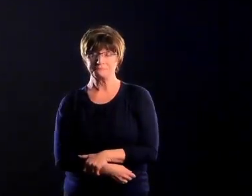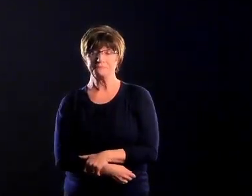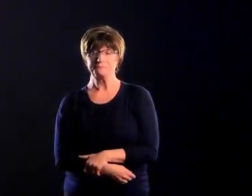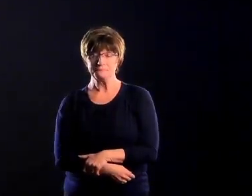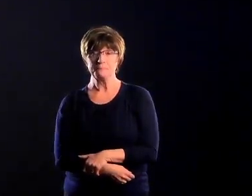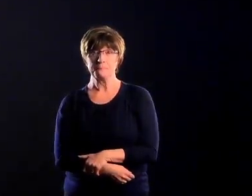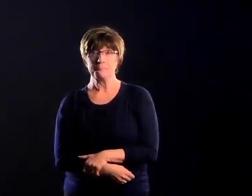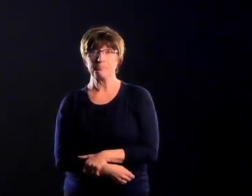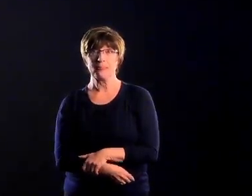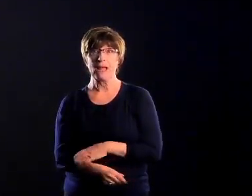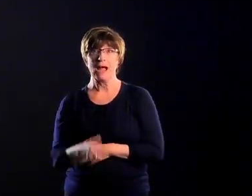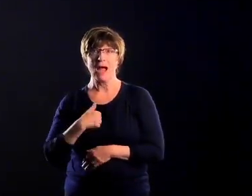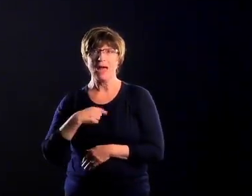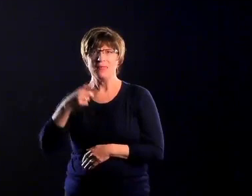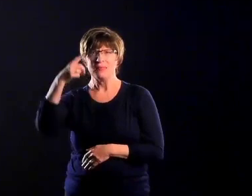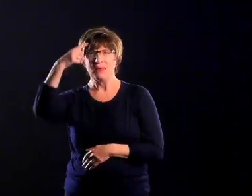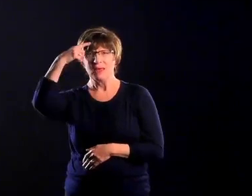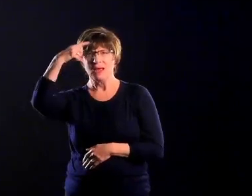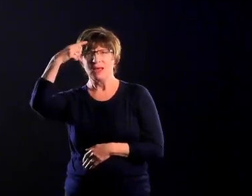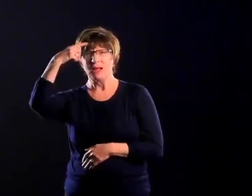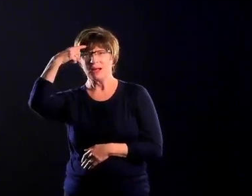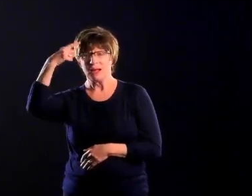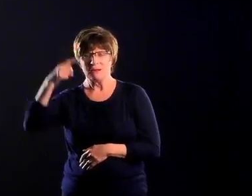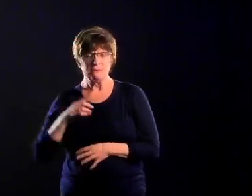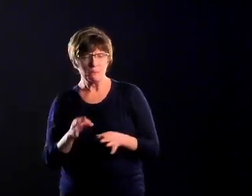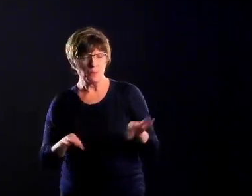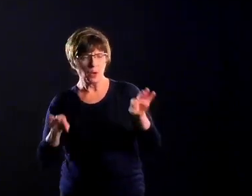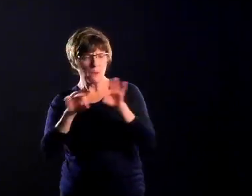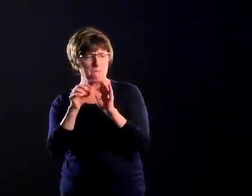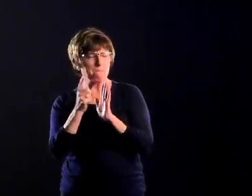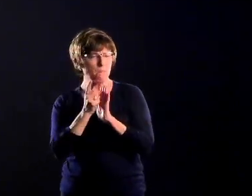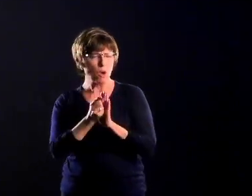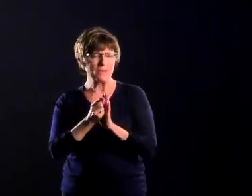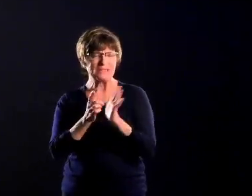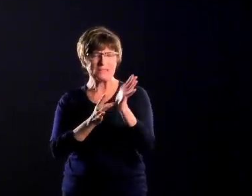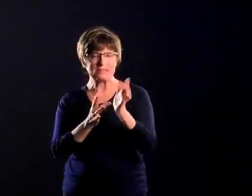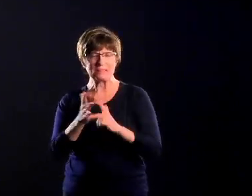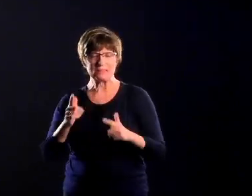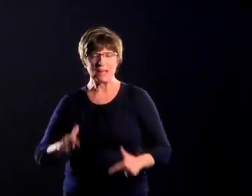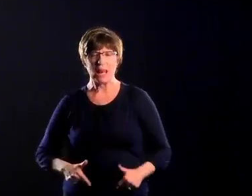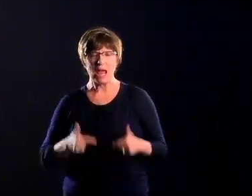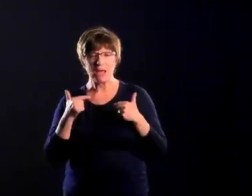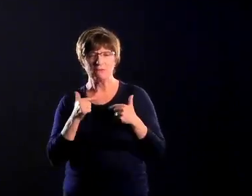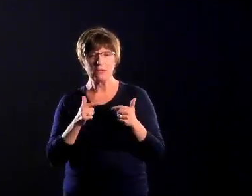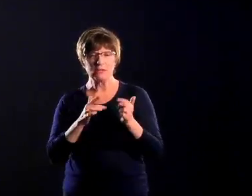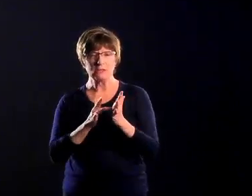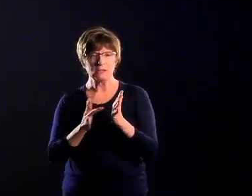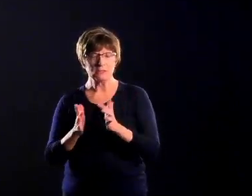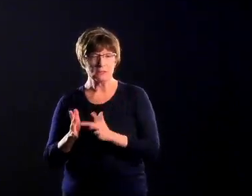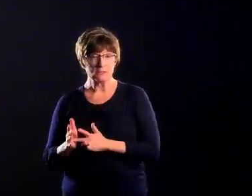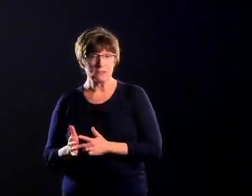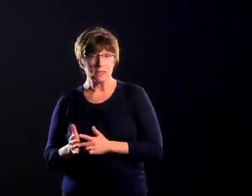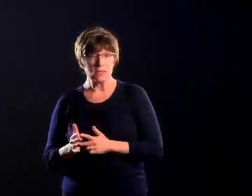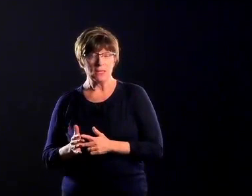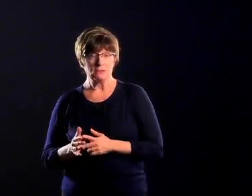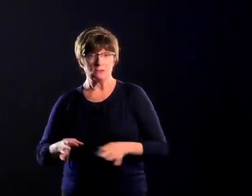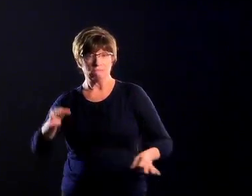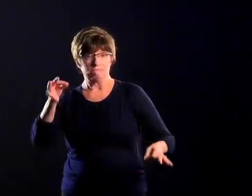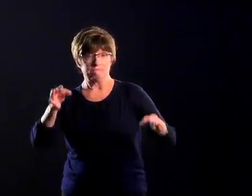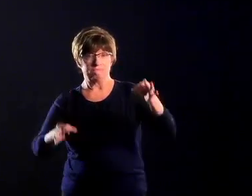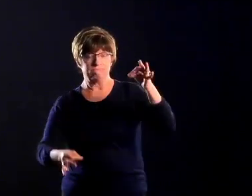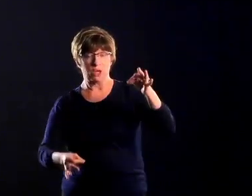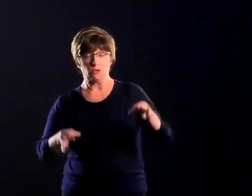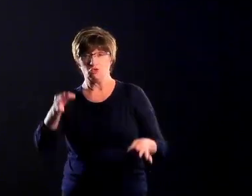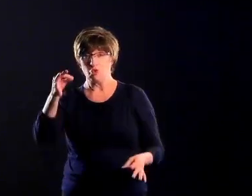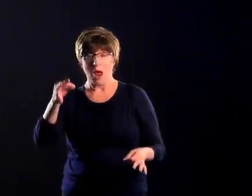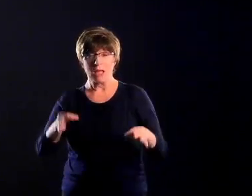think of a very poignant moment in Jesus' life as Jesus is on trial in front of